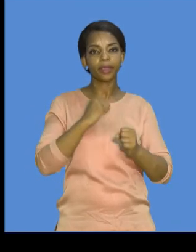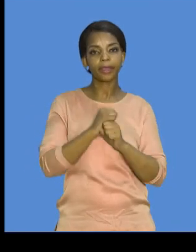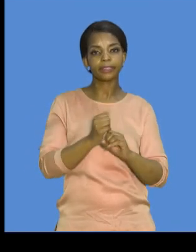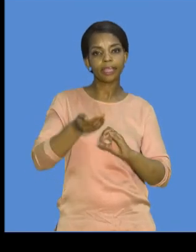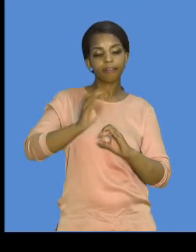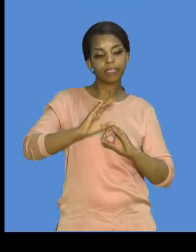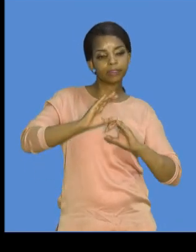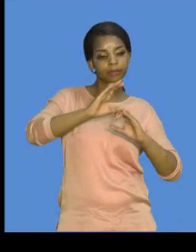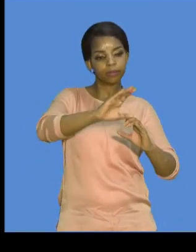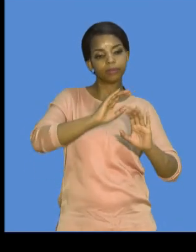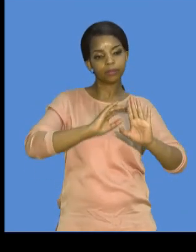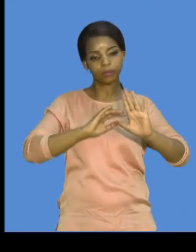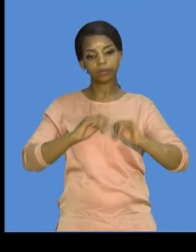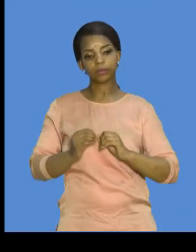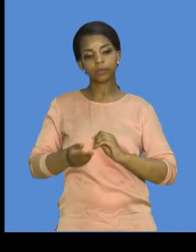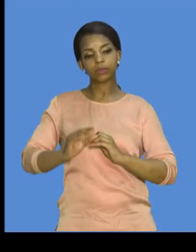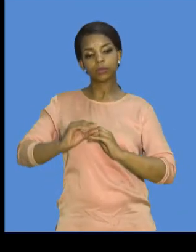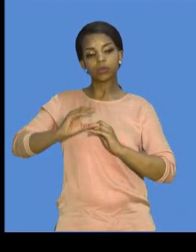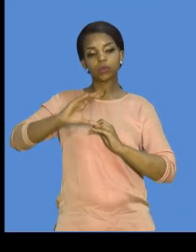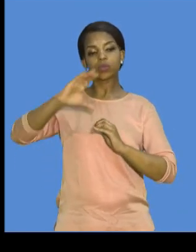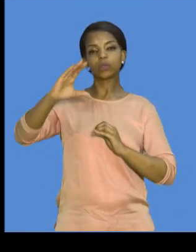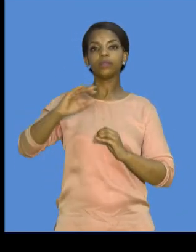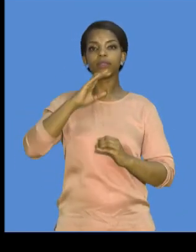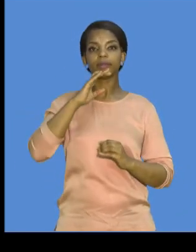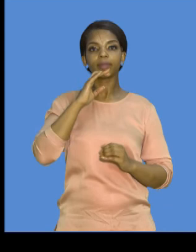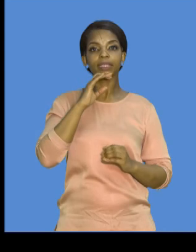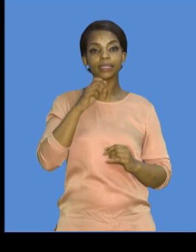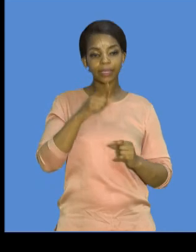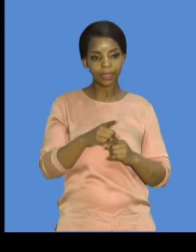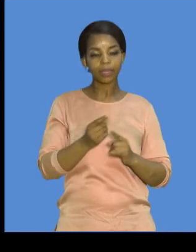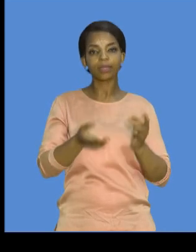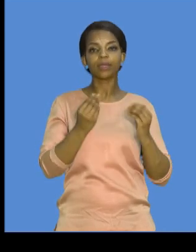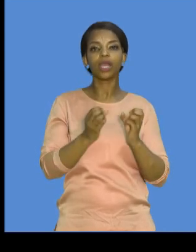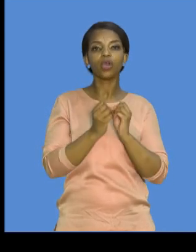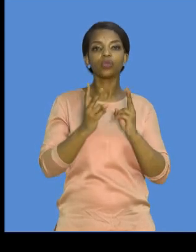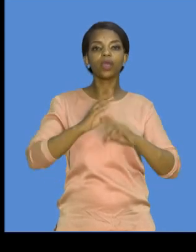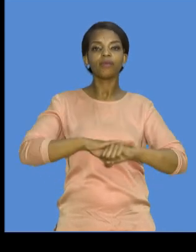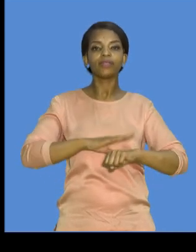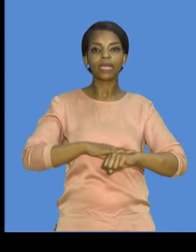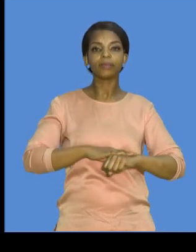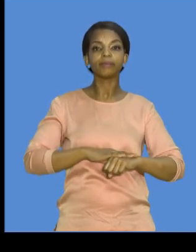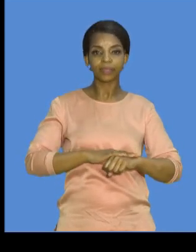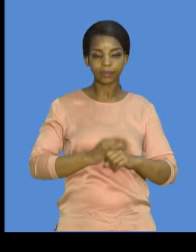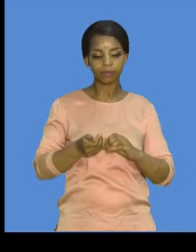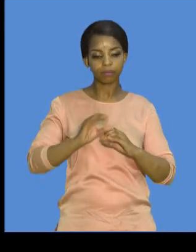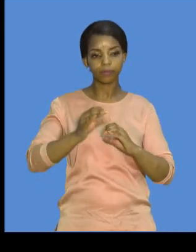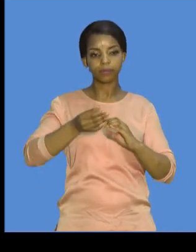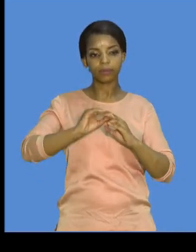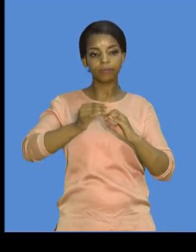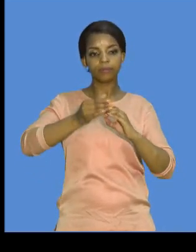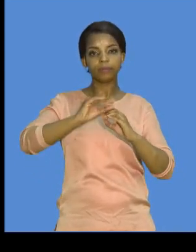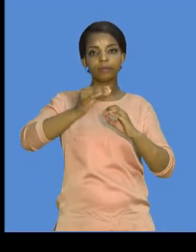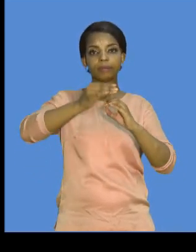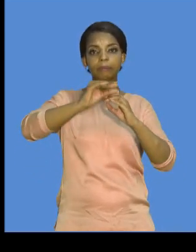getting interest 12 times. So in the 3 years, it would mean they actually got the interest 36